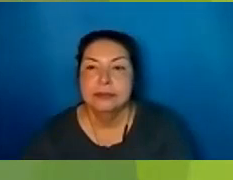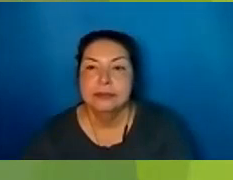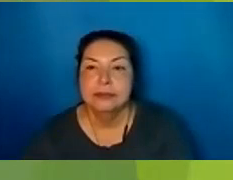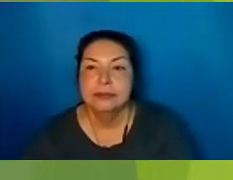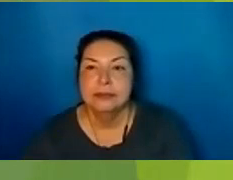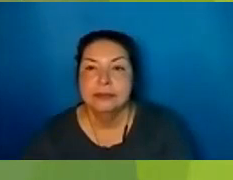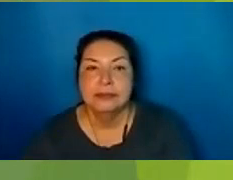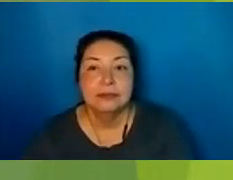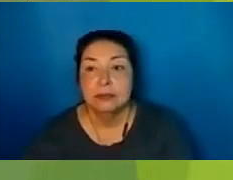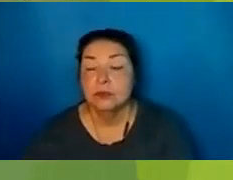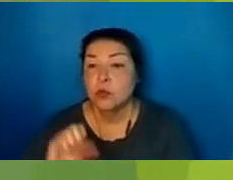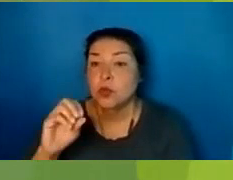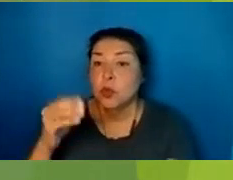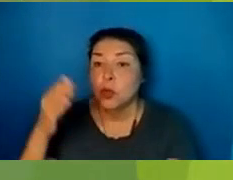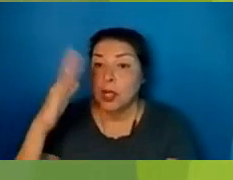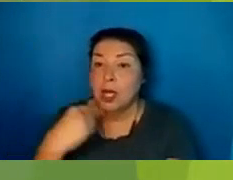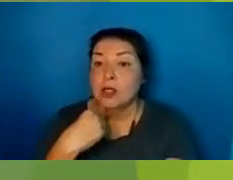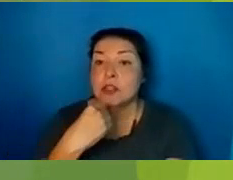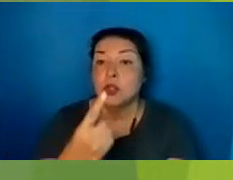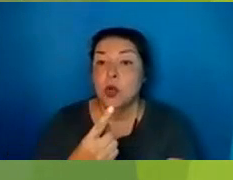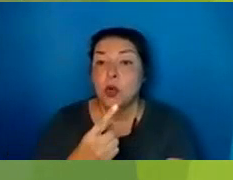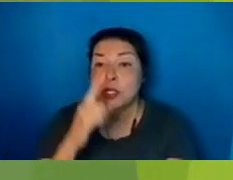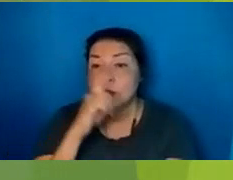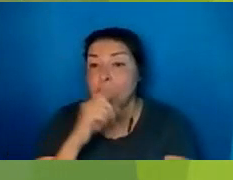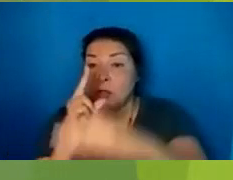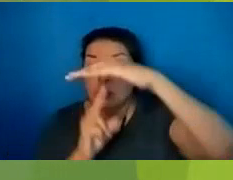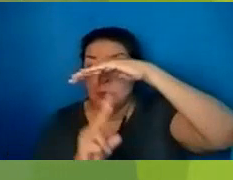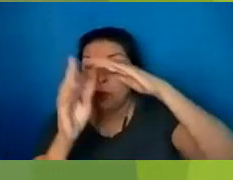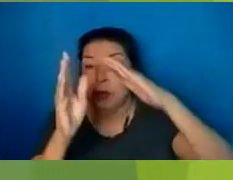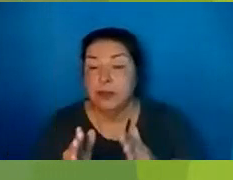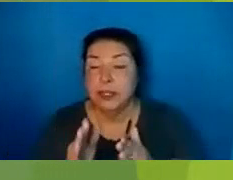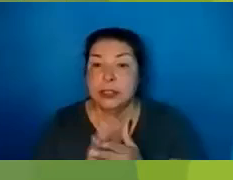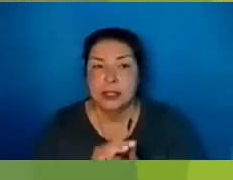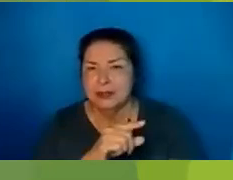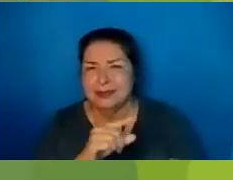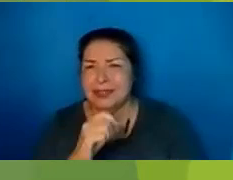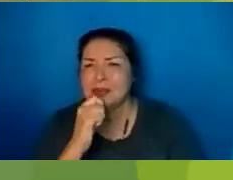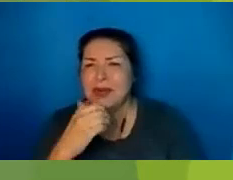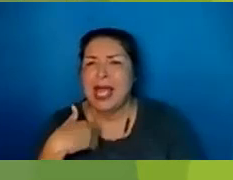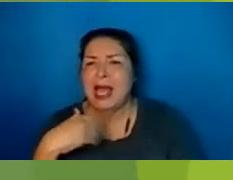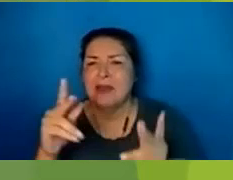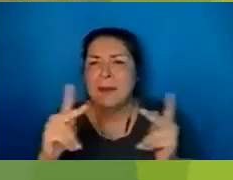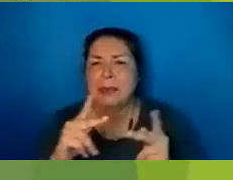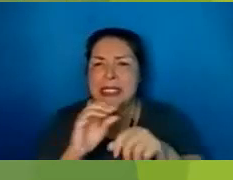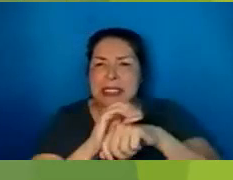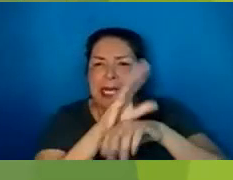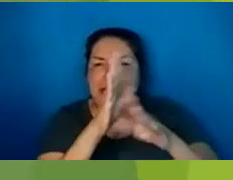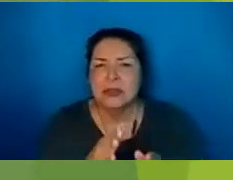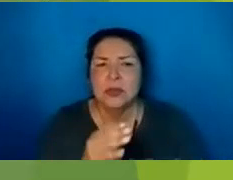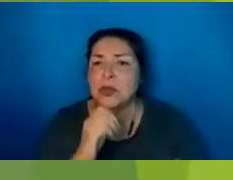okay, so God has told these false prophets, you have no place in the council. You will not be